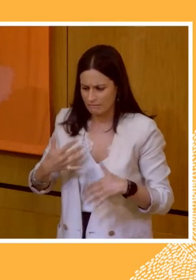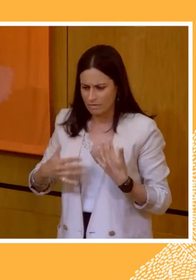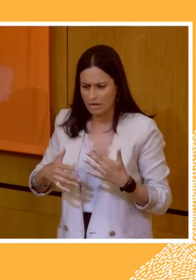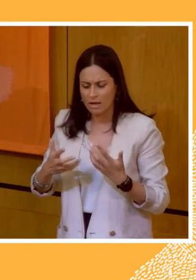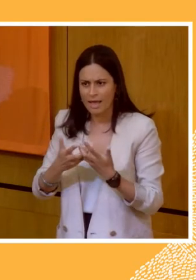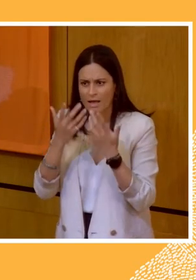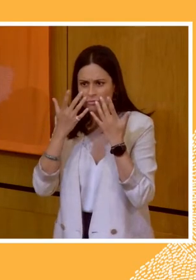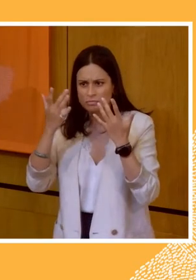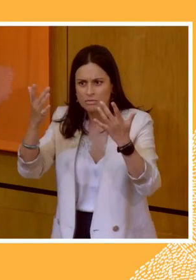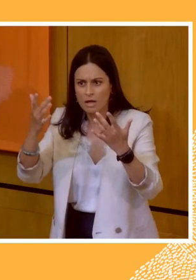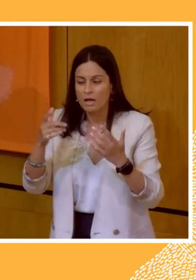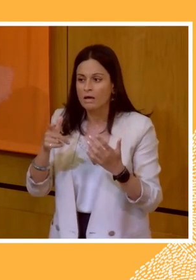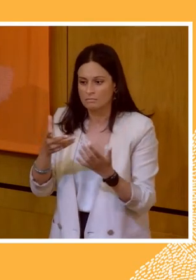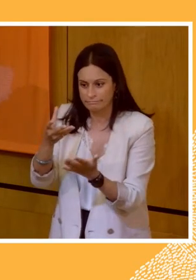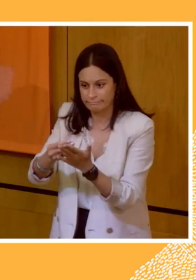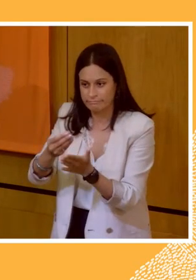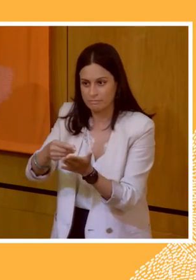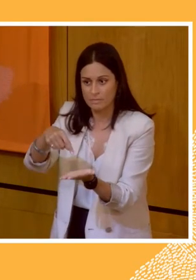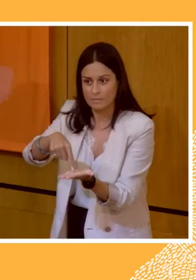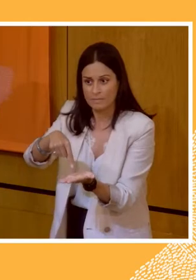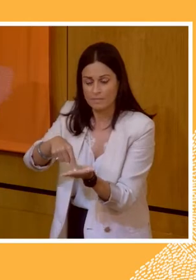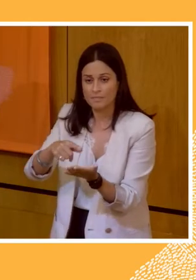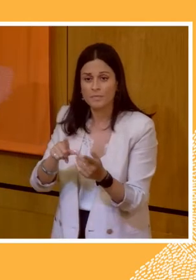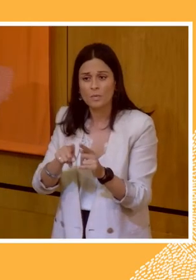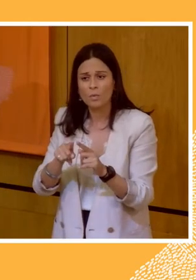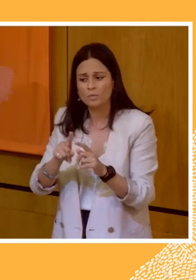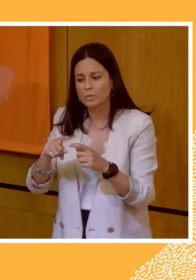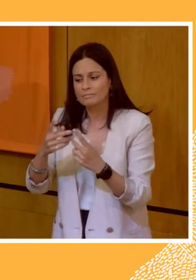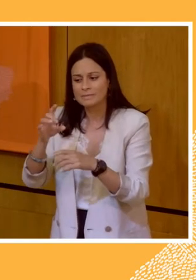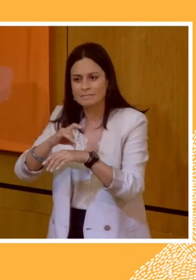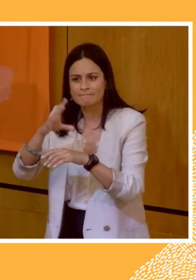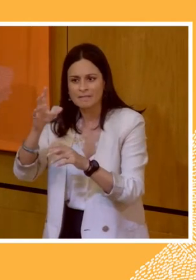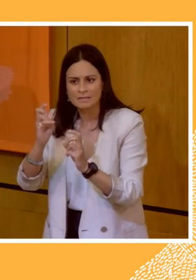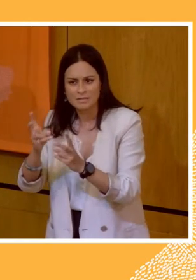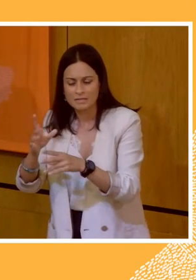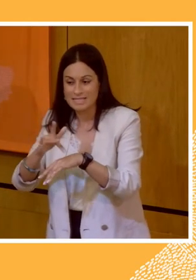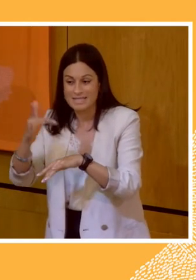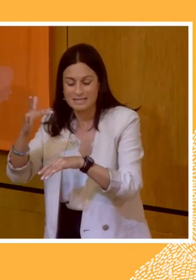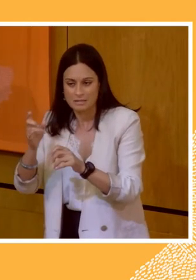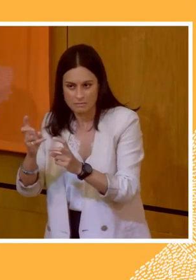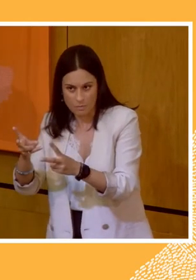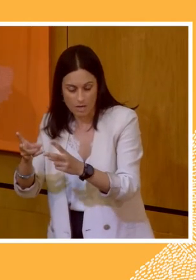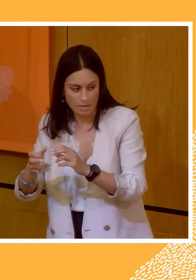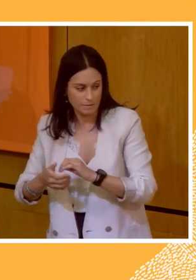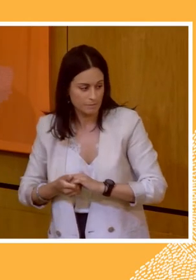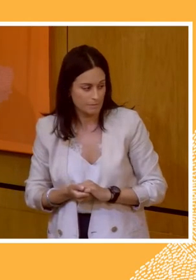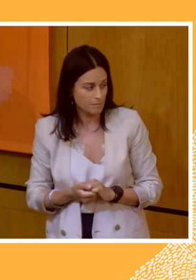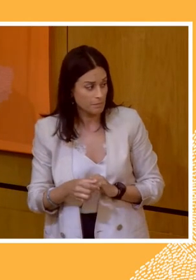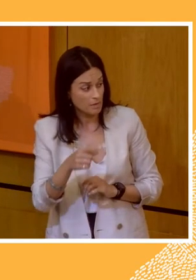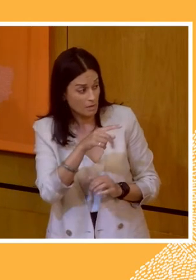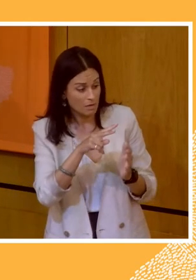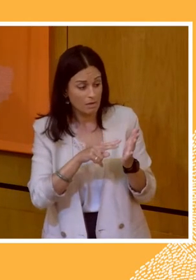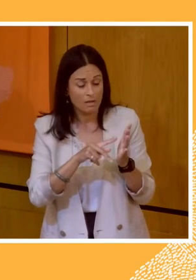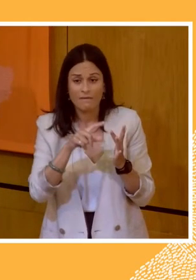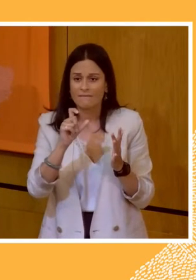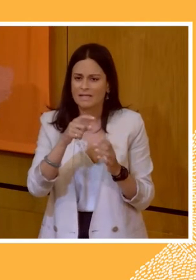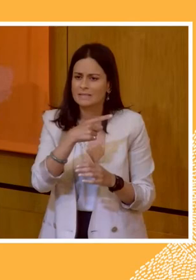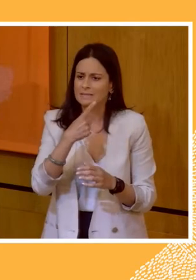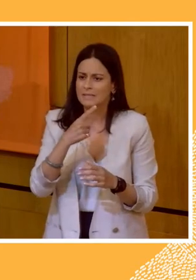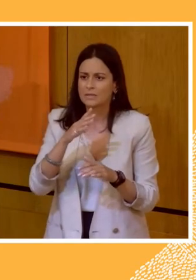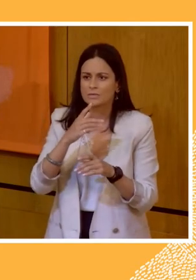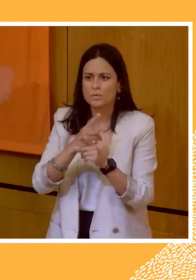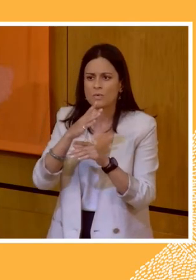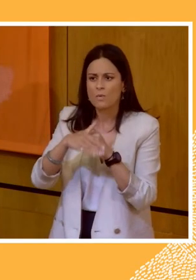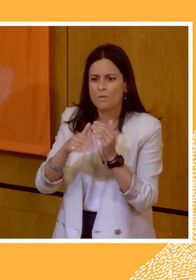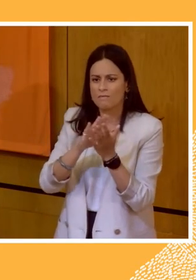in sometimes more sensitive ways. And what you've said, Vic, right now about the hive